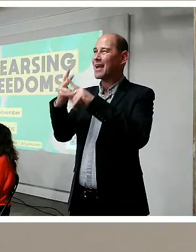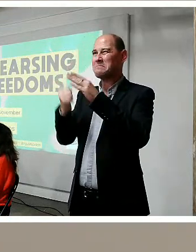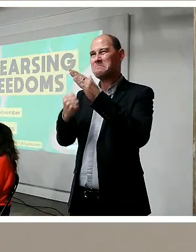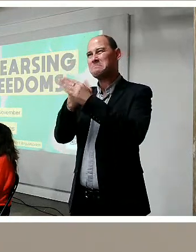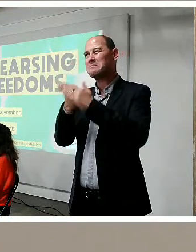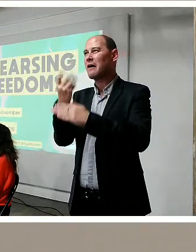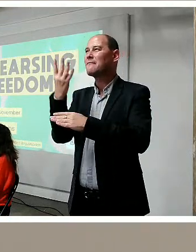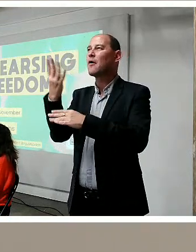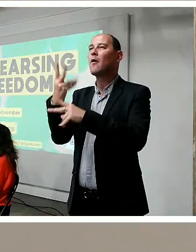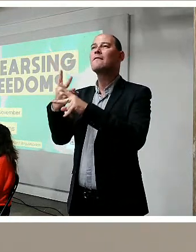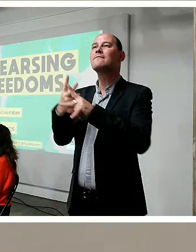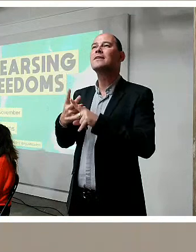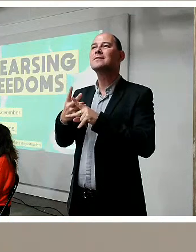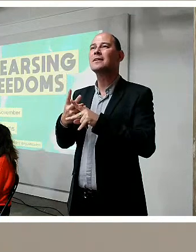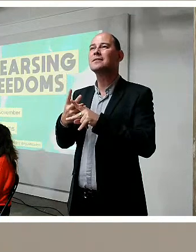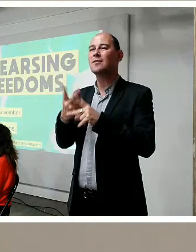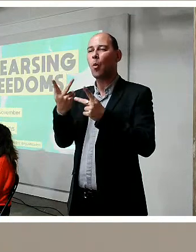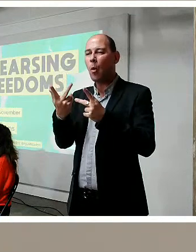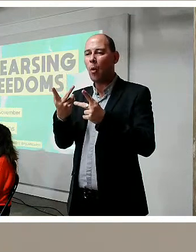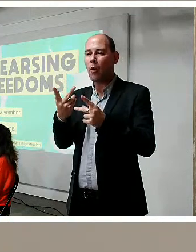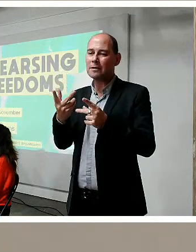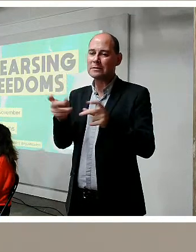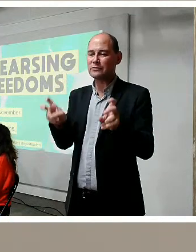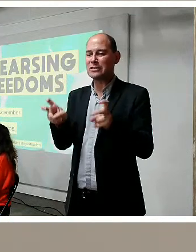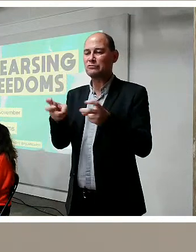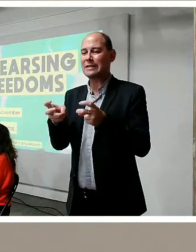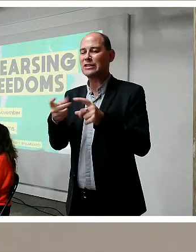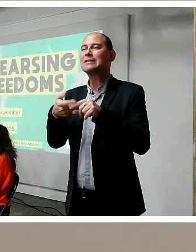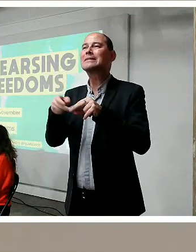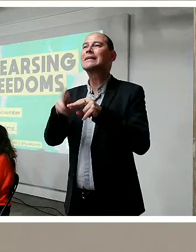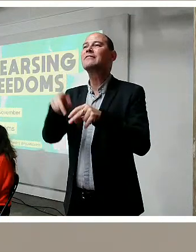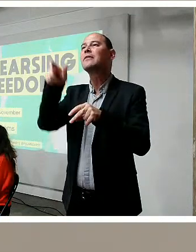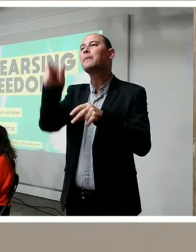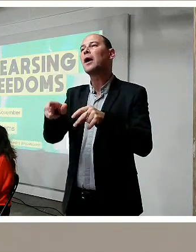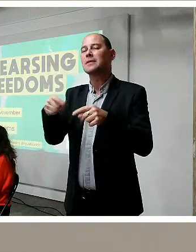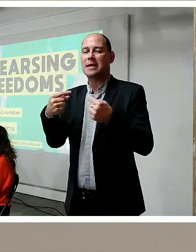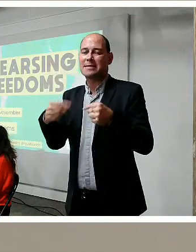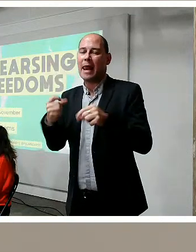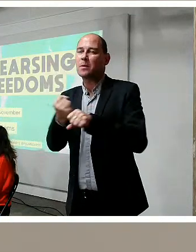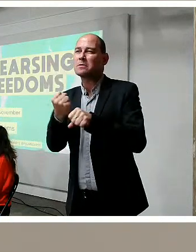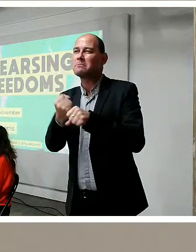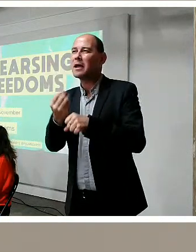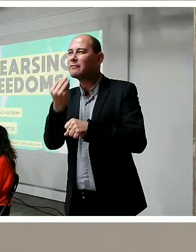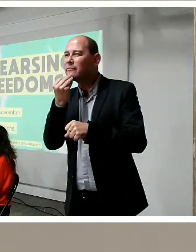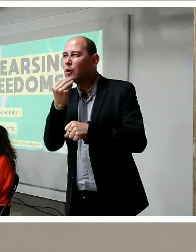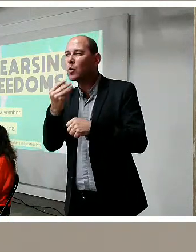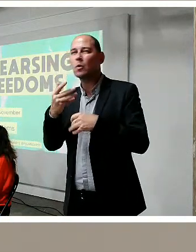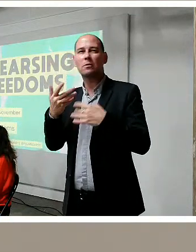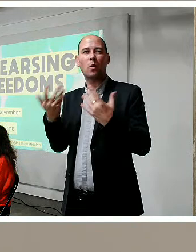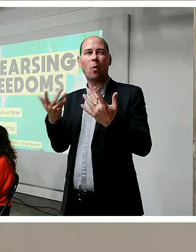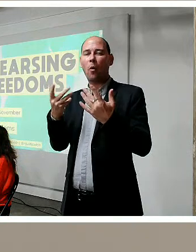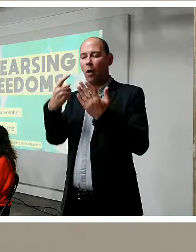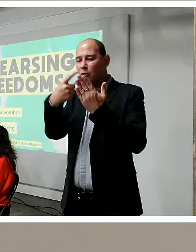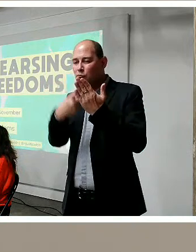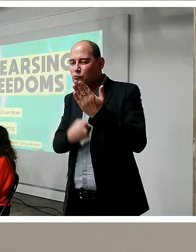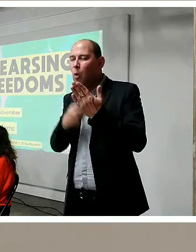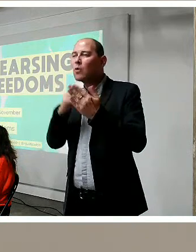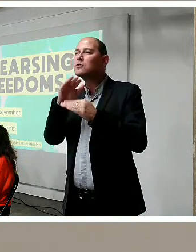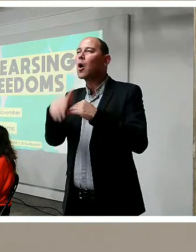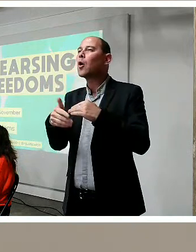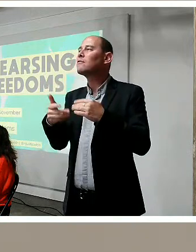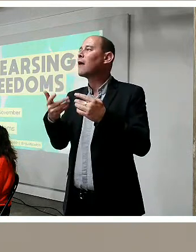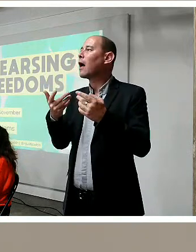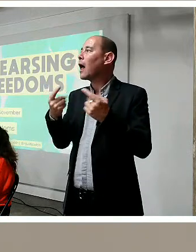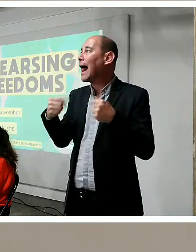a carer is allowed to make you hot food. Rules on where we will be supported to go or not. Care schedules